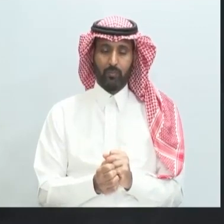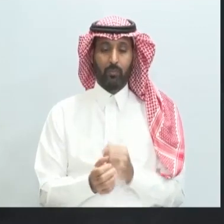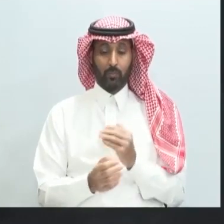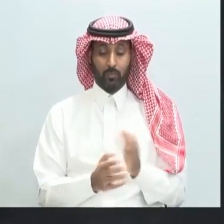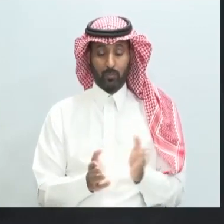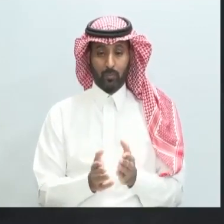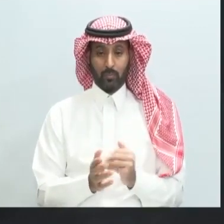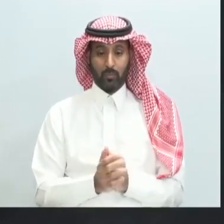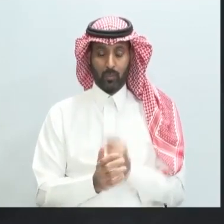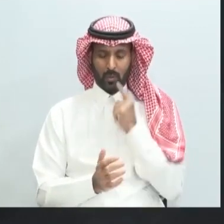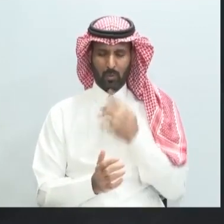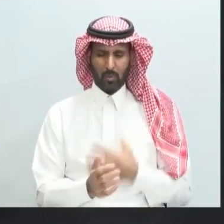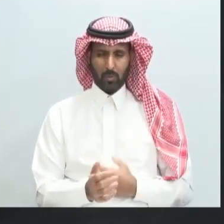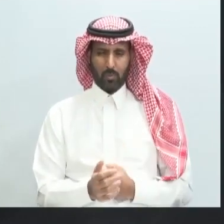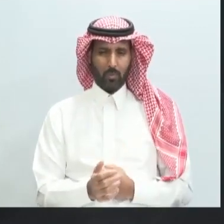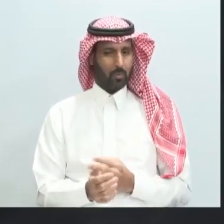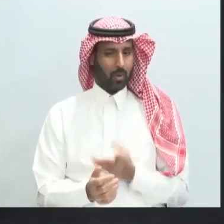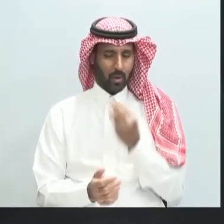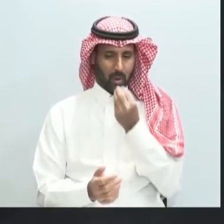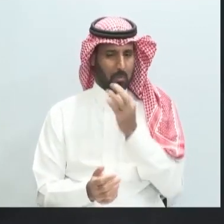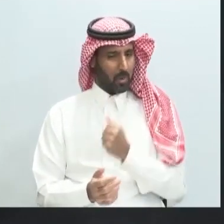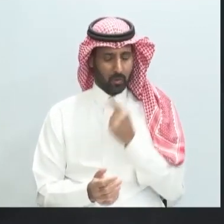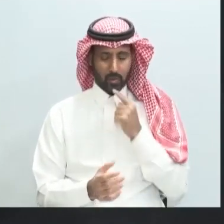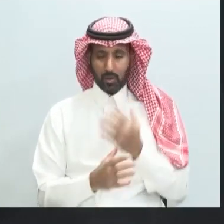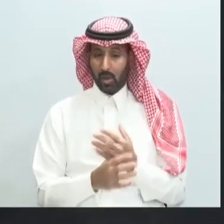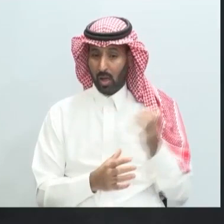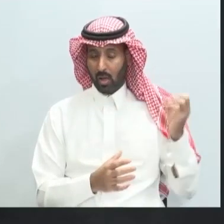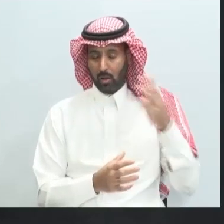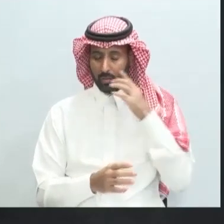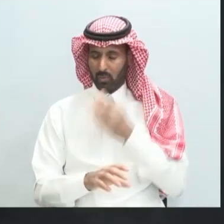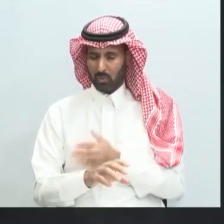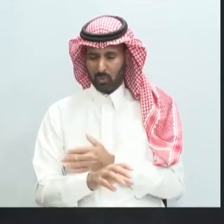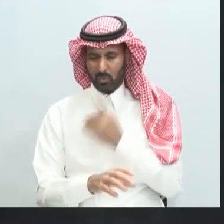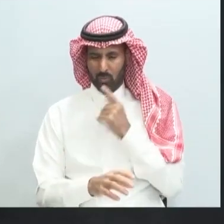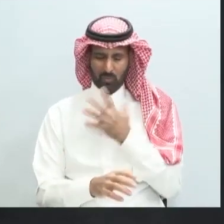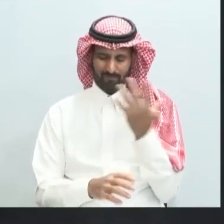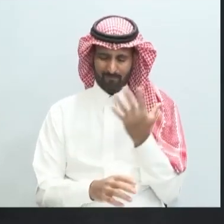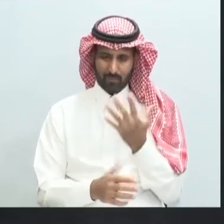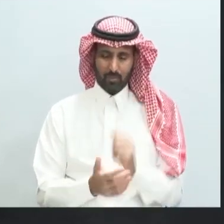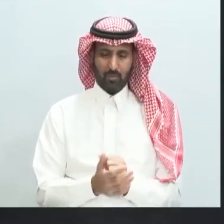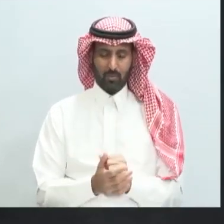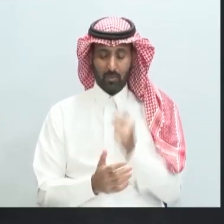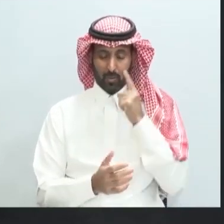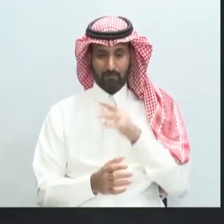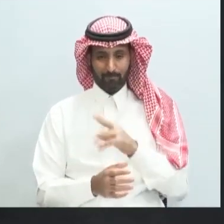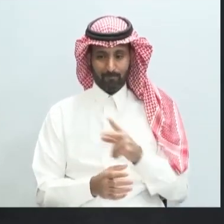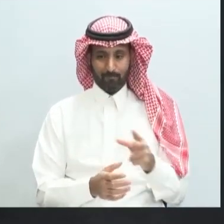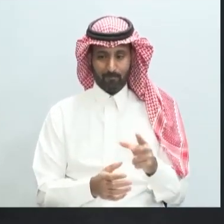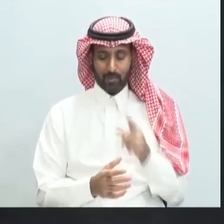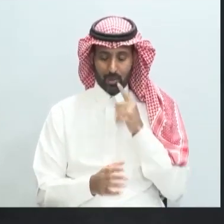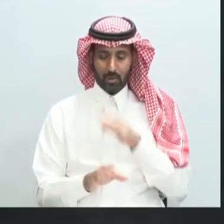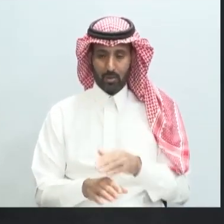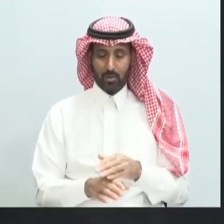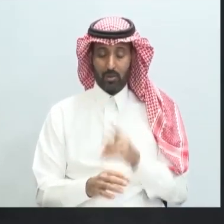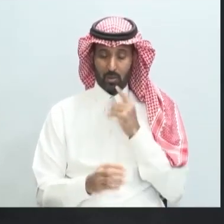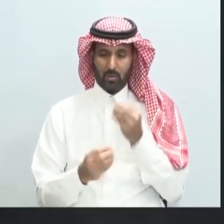we will be hungry or starving all time because our sleep is not organized, and also we're going to spend